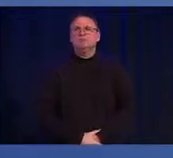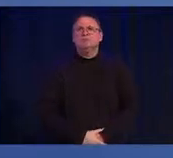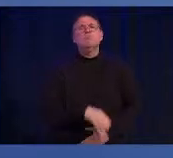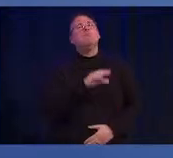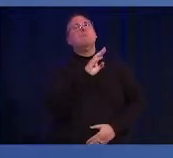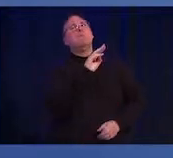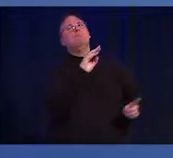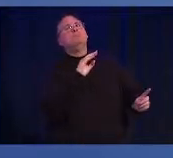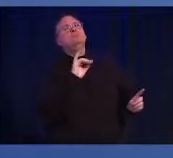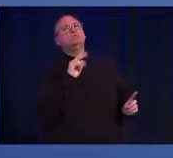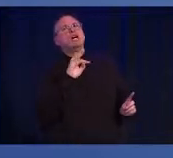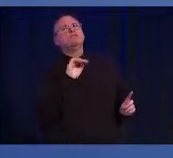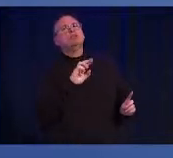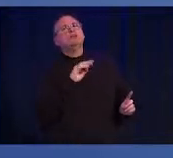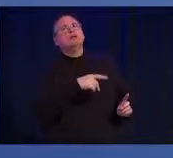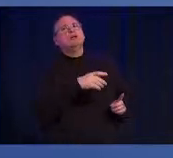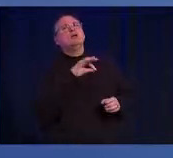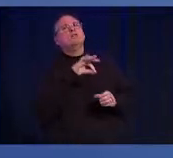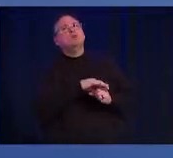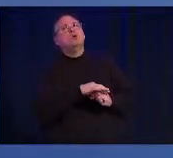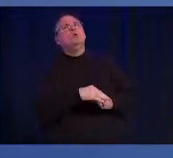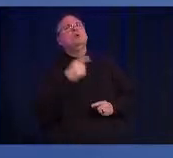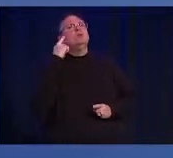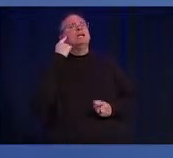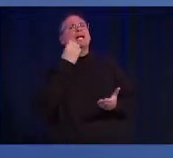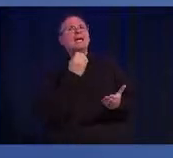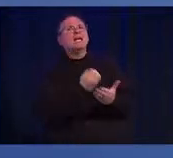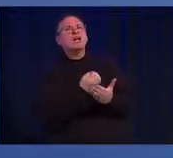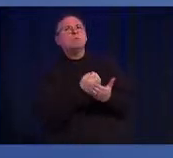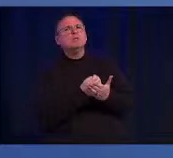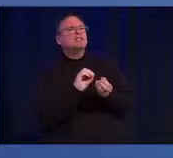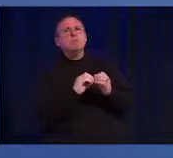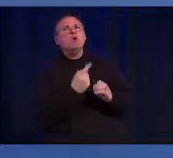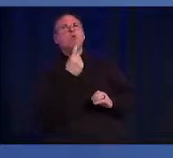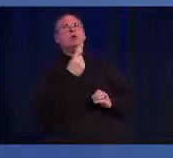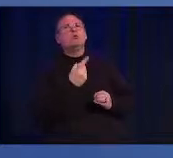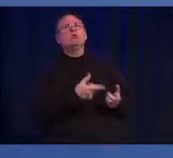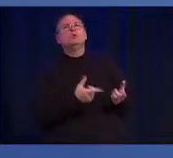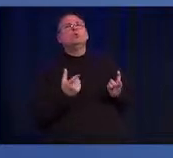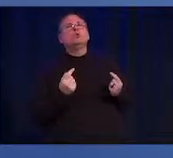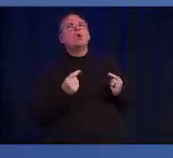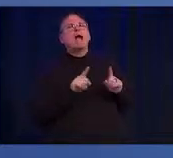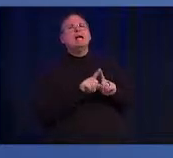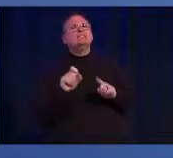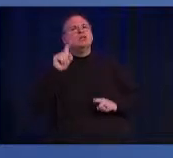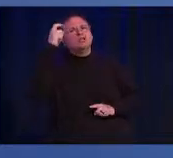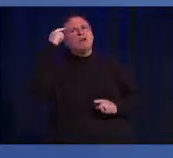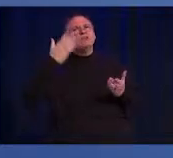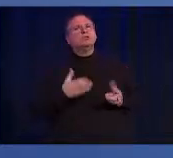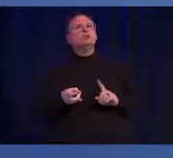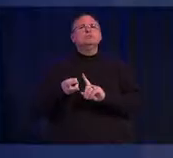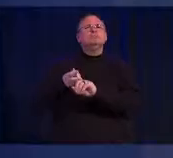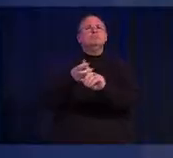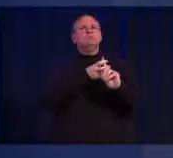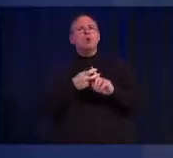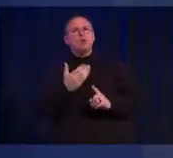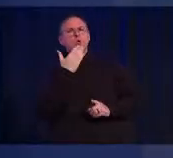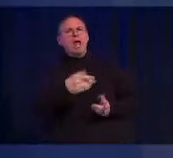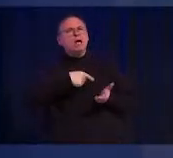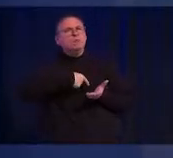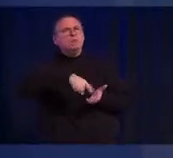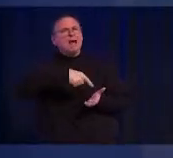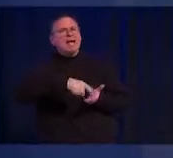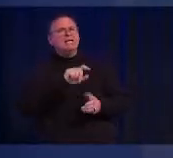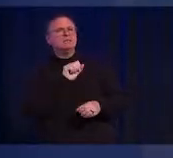mind for many voters. What will you do as a governor to attract and retain well-paid jobs? Ms. McCormick, you answer first, please. Yes, thank you for